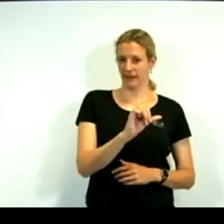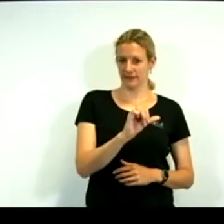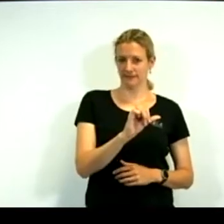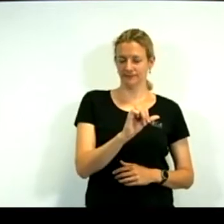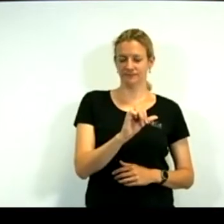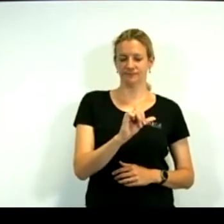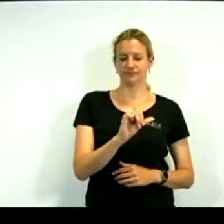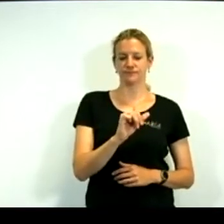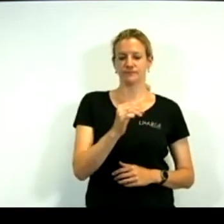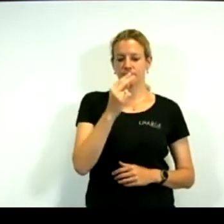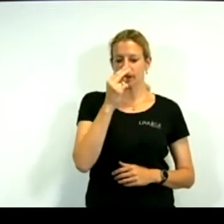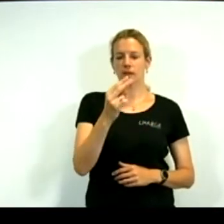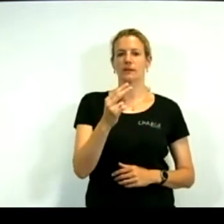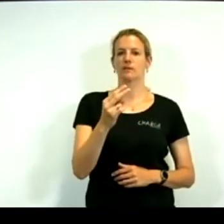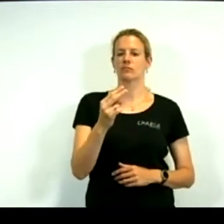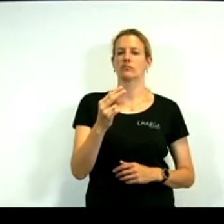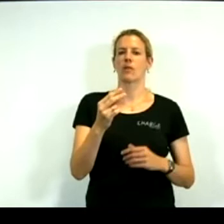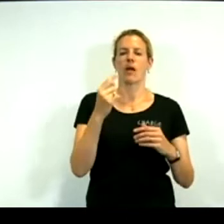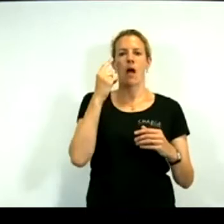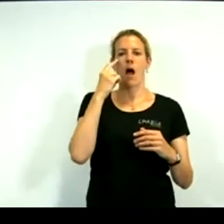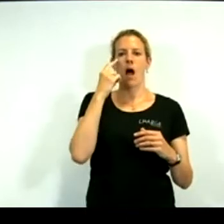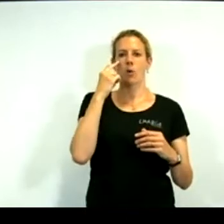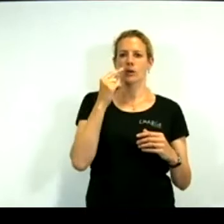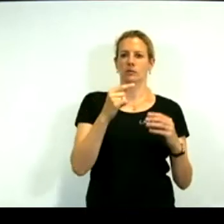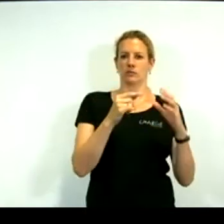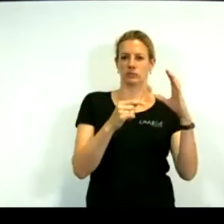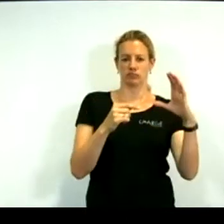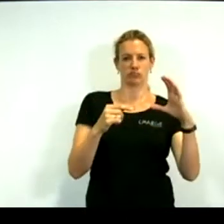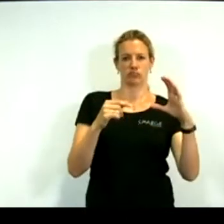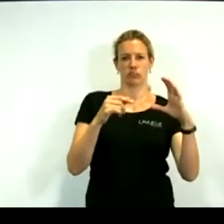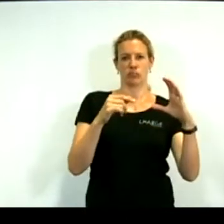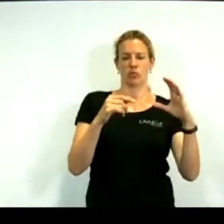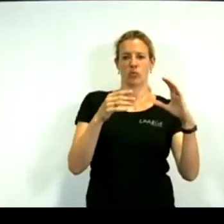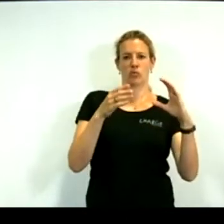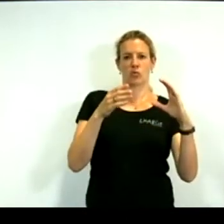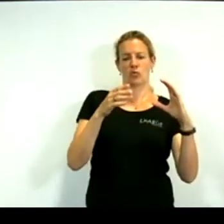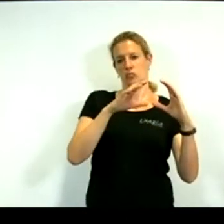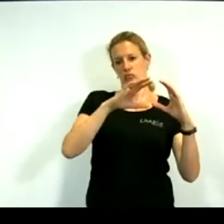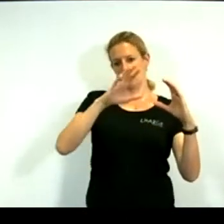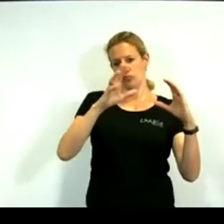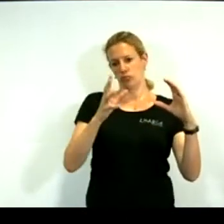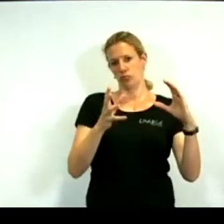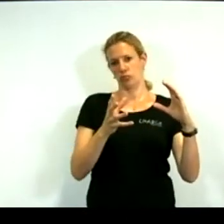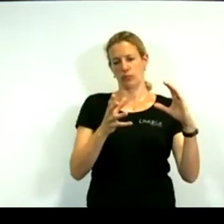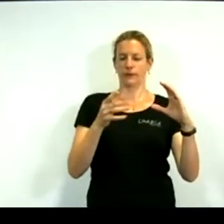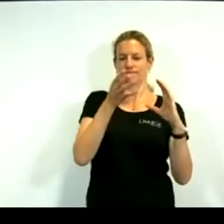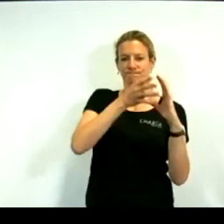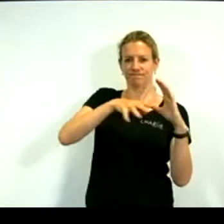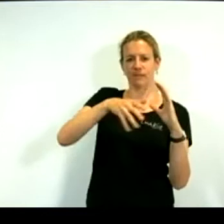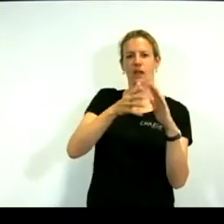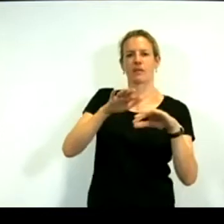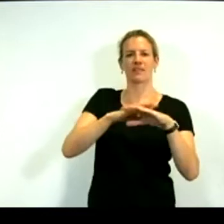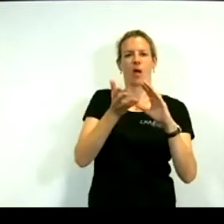optic disc is where the optic nerve is joined to the retina, but the macula is separate.